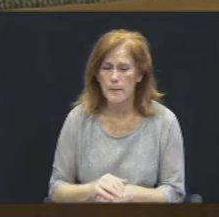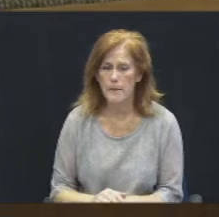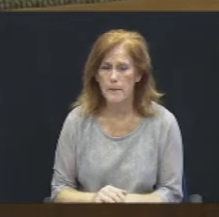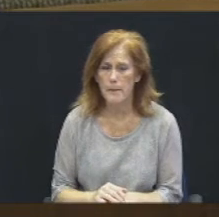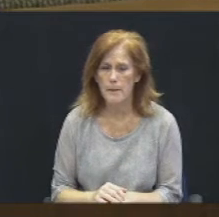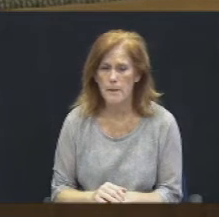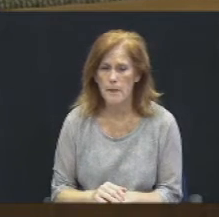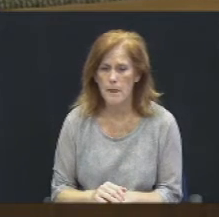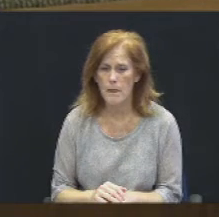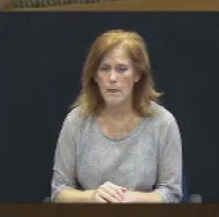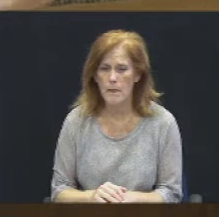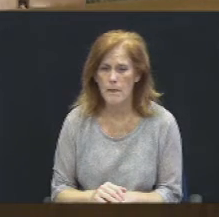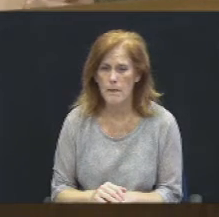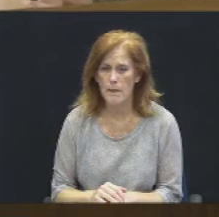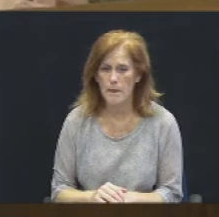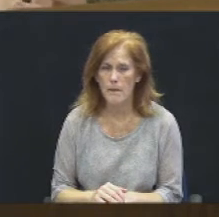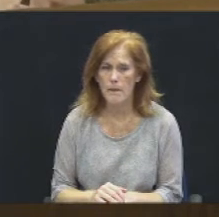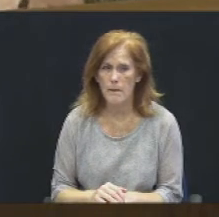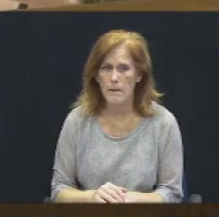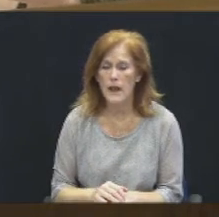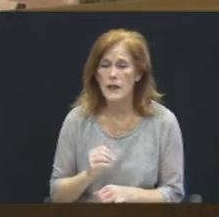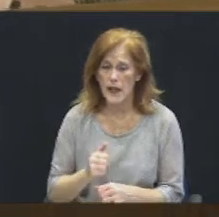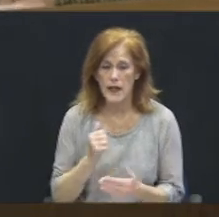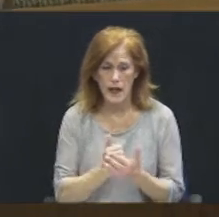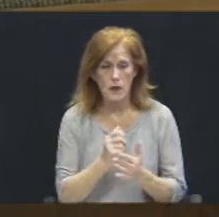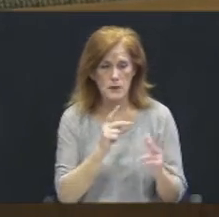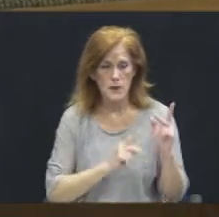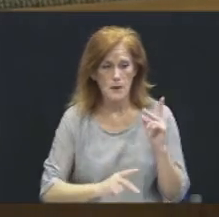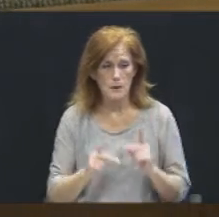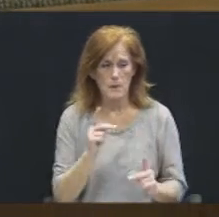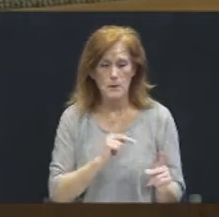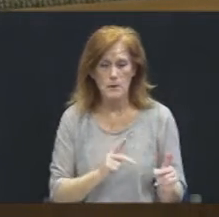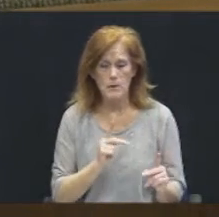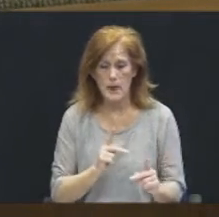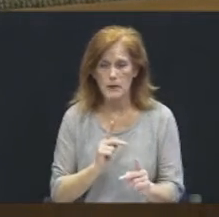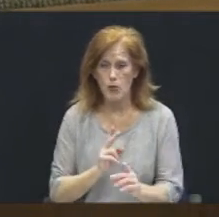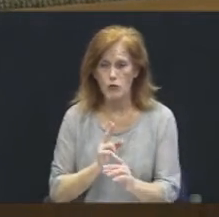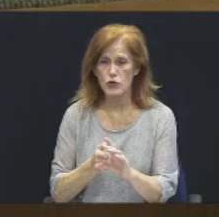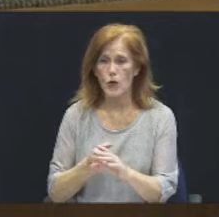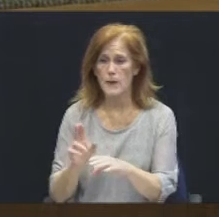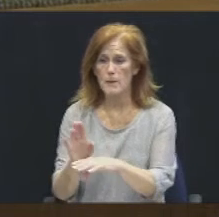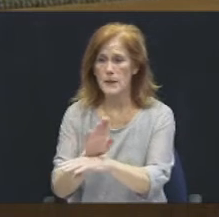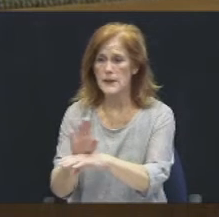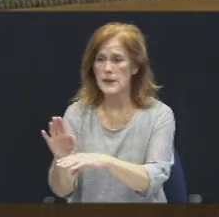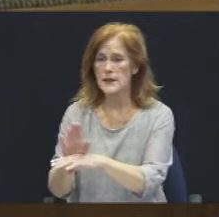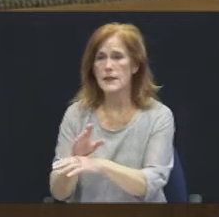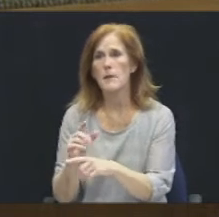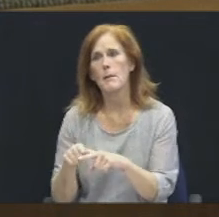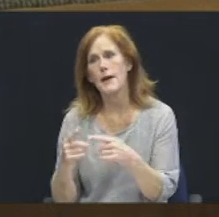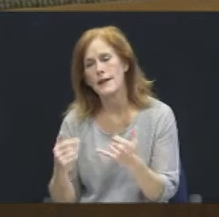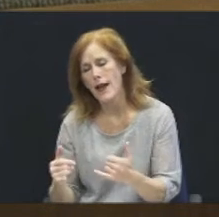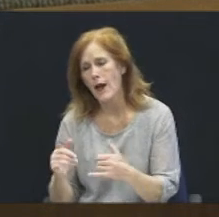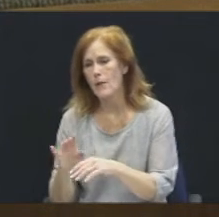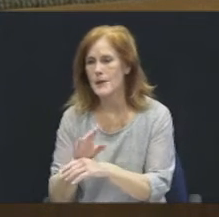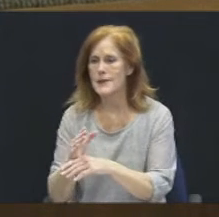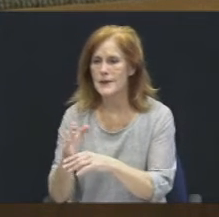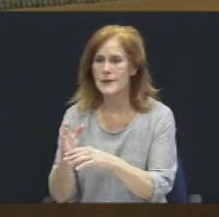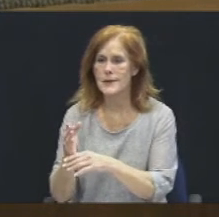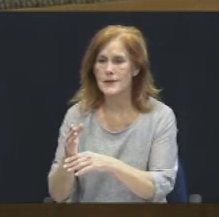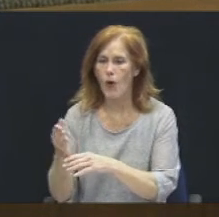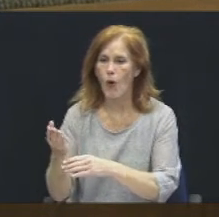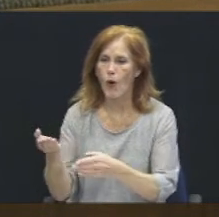a program that inserts people into businesses, and a lot of businesses are either closed or are only working